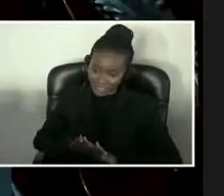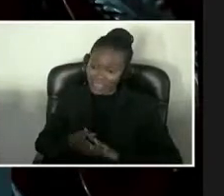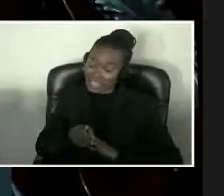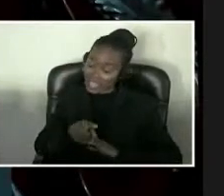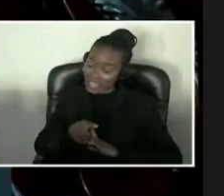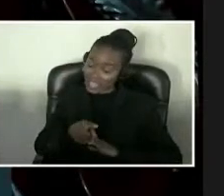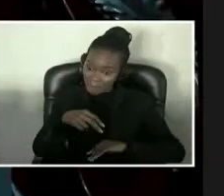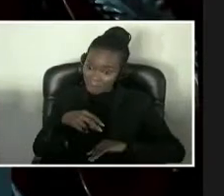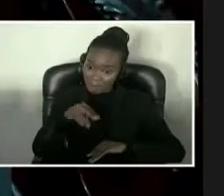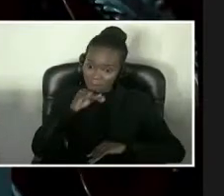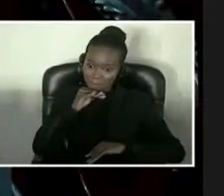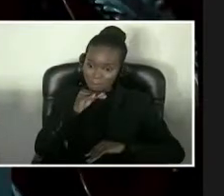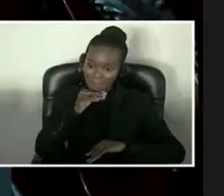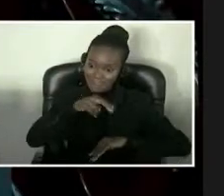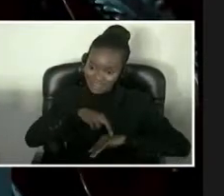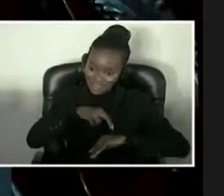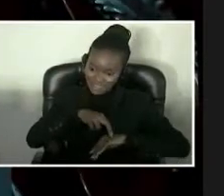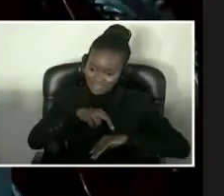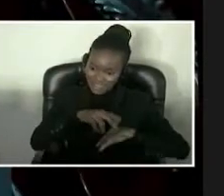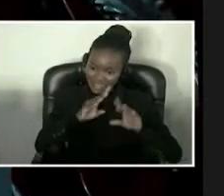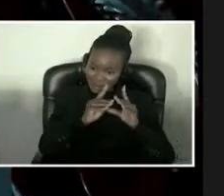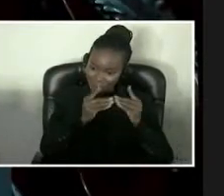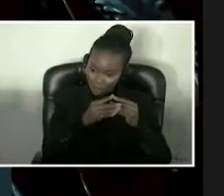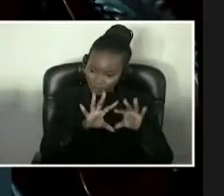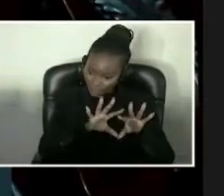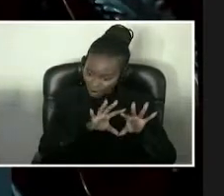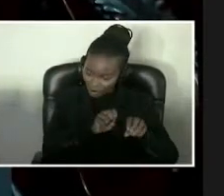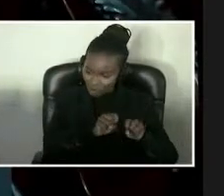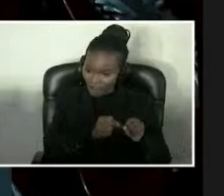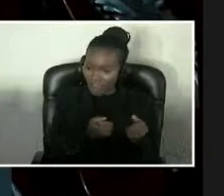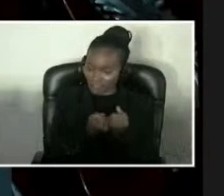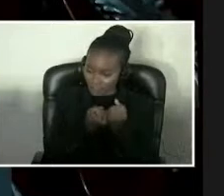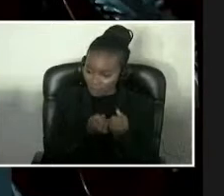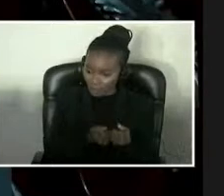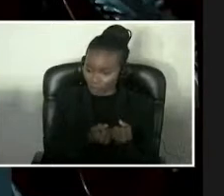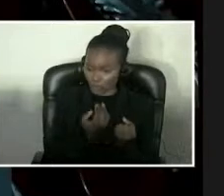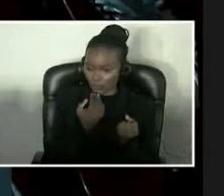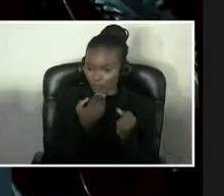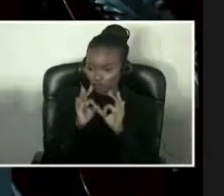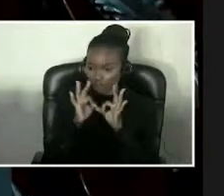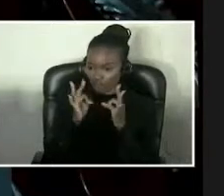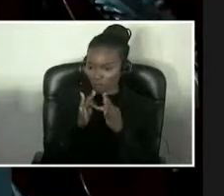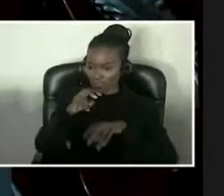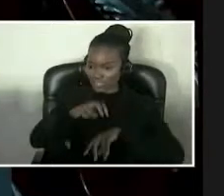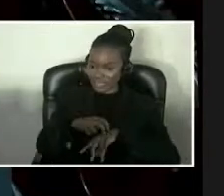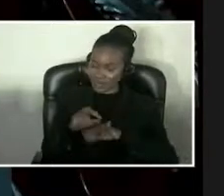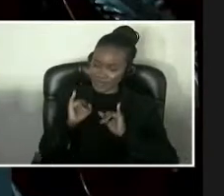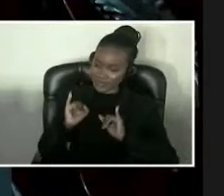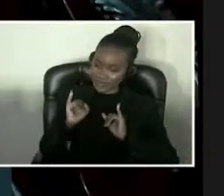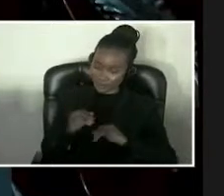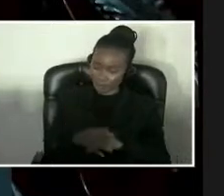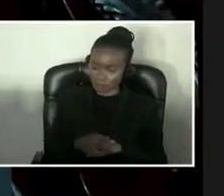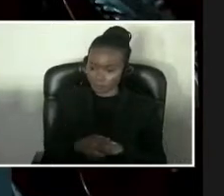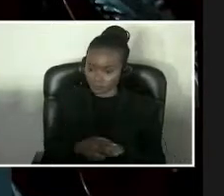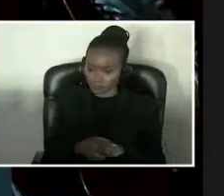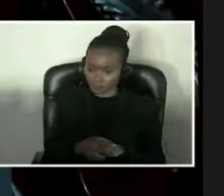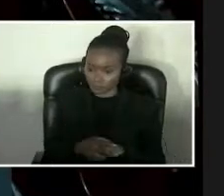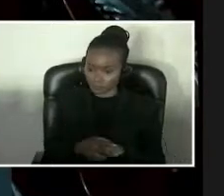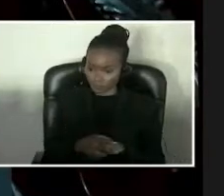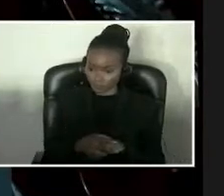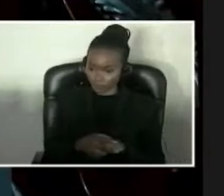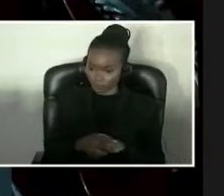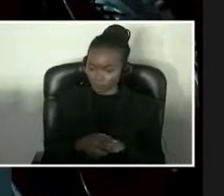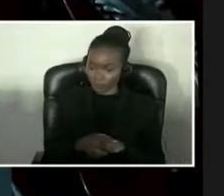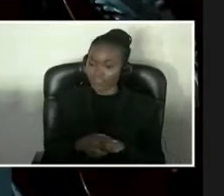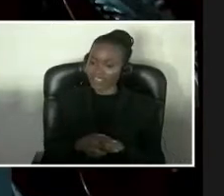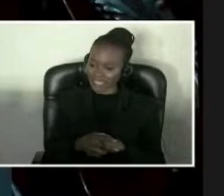over there and intervene to assist those families that are in need we must in source cleaners